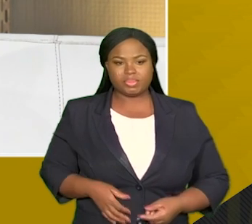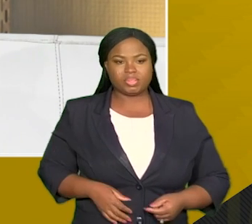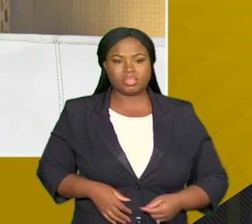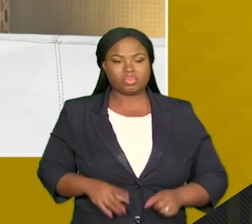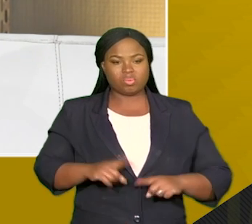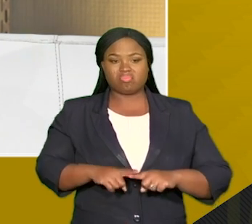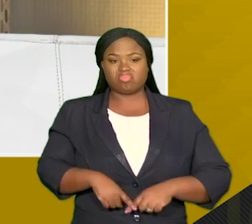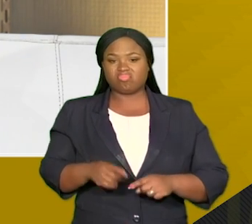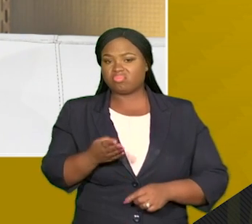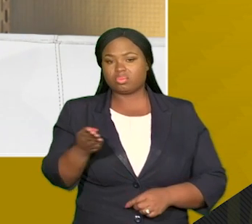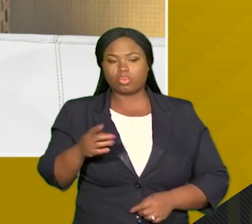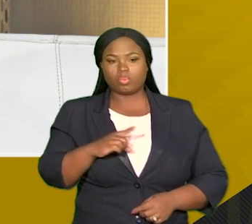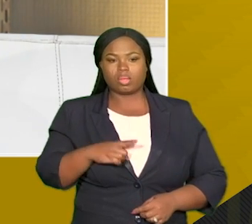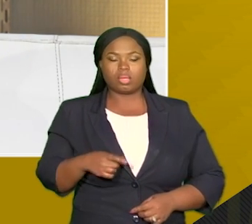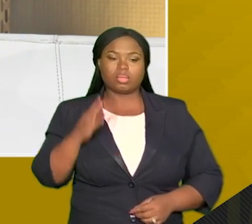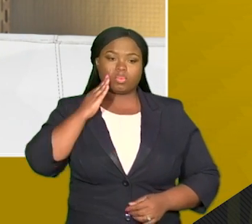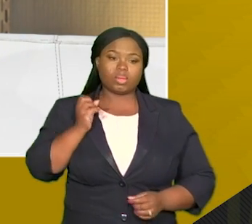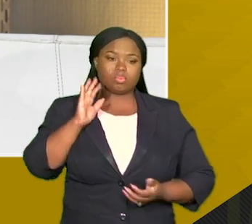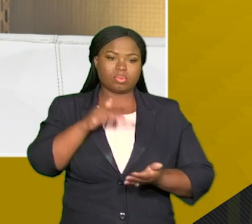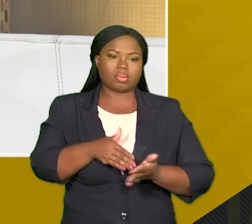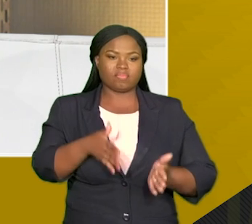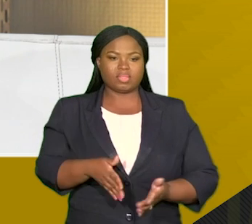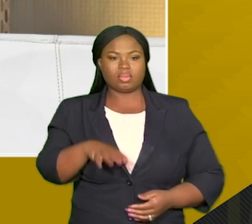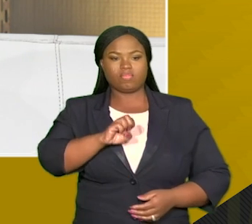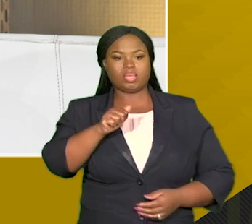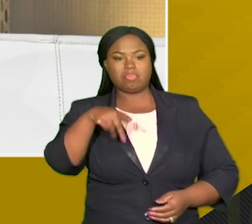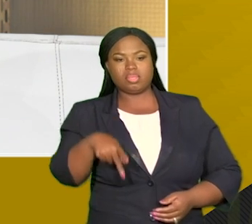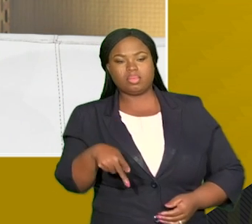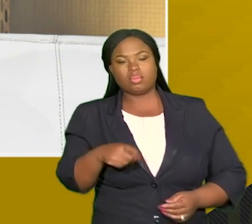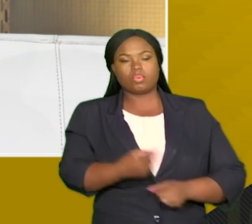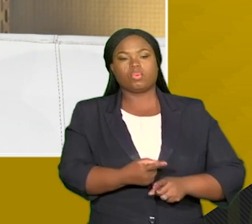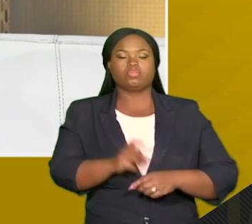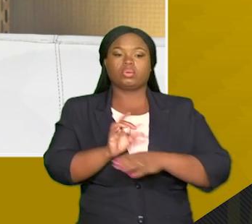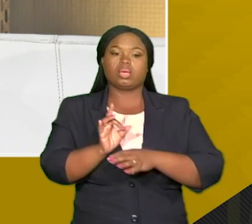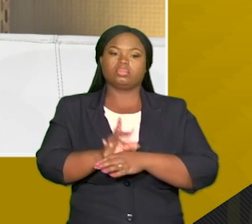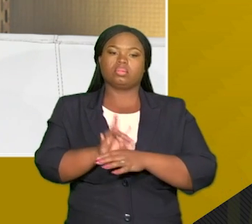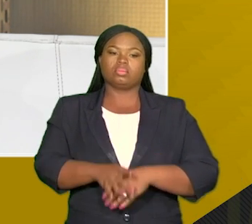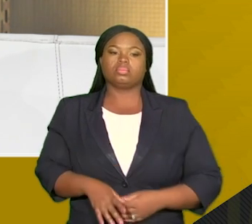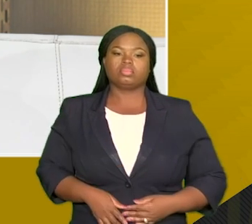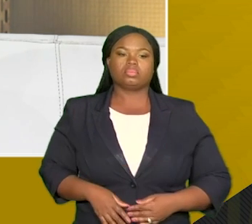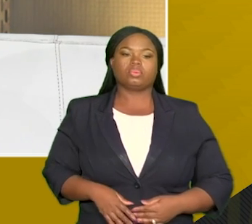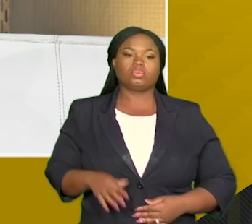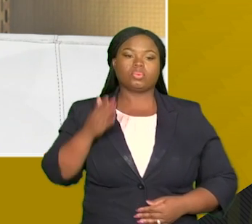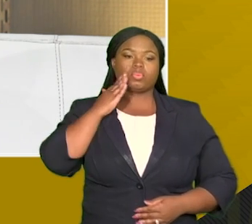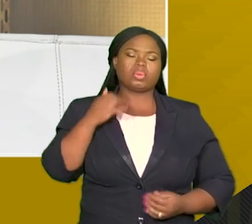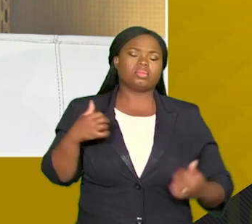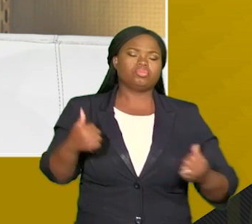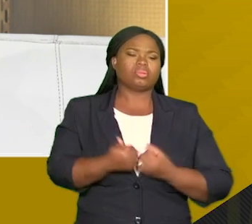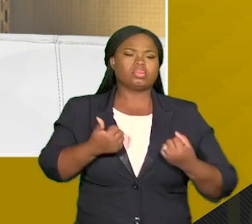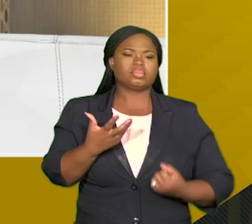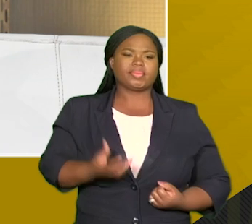not reliable in terms that when you do well, when you obviously the kind of work that they do, when they are, when they've got such